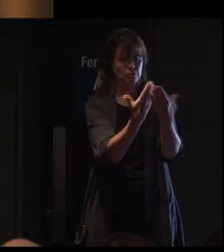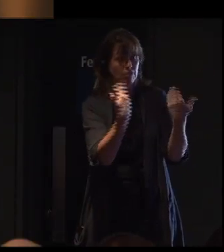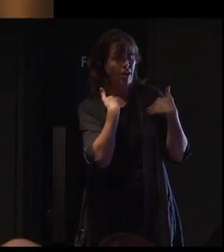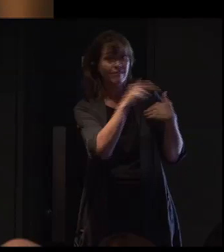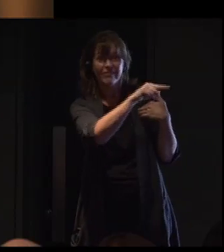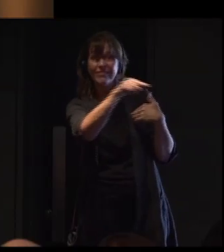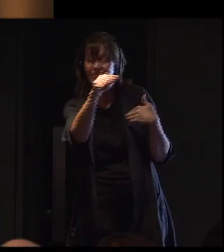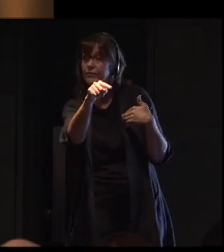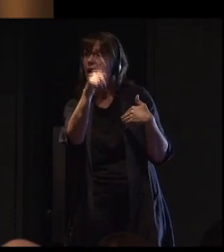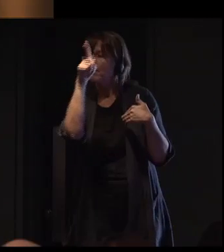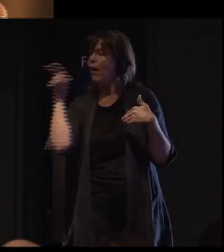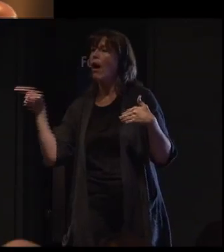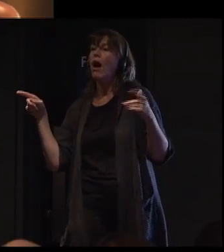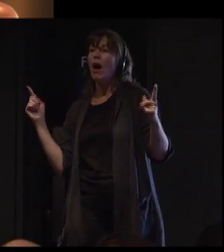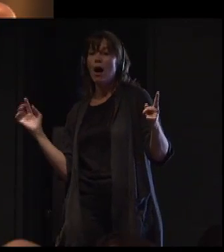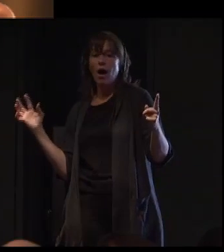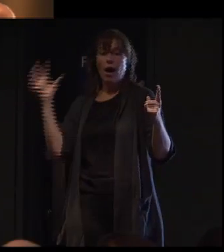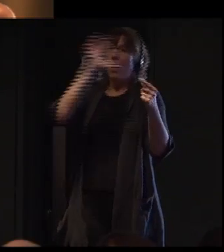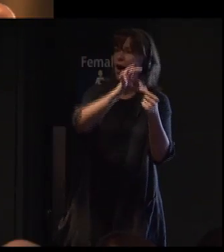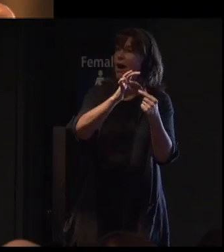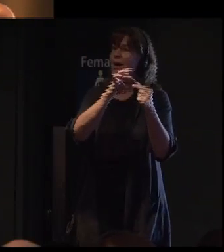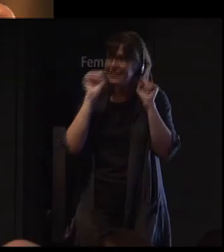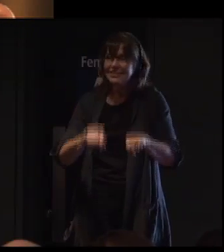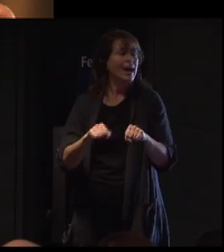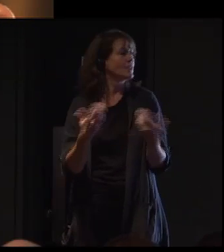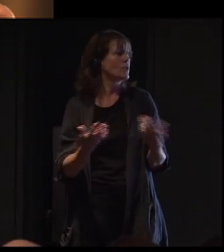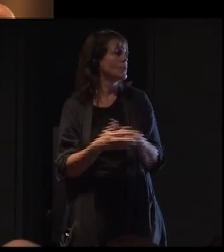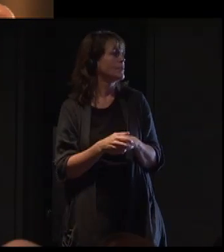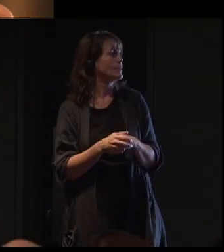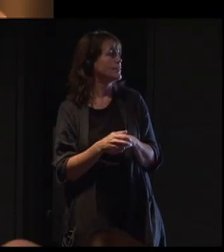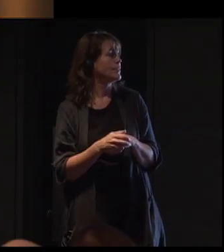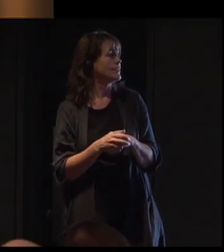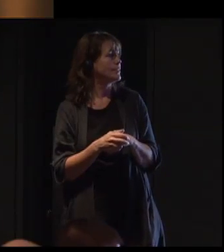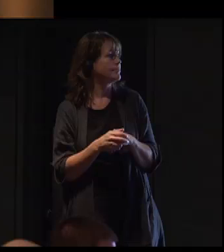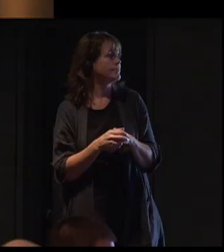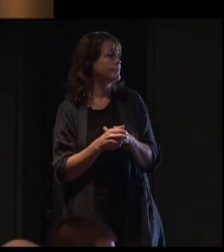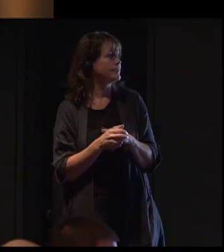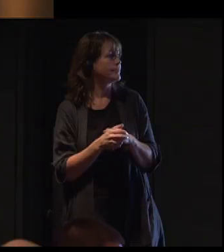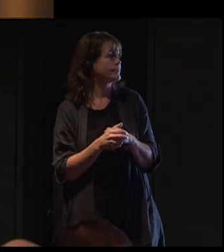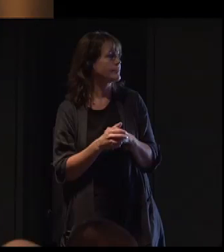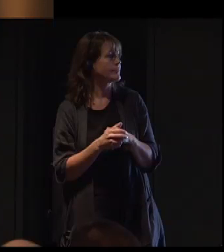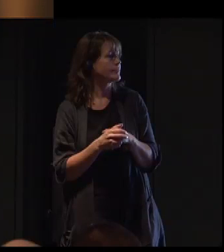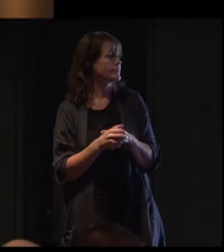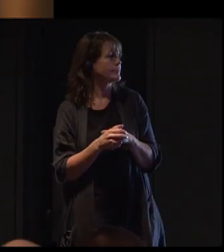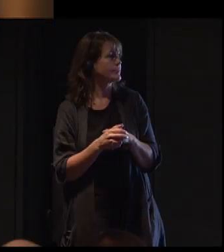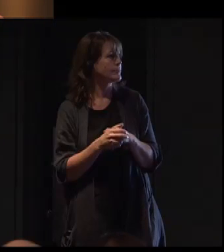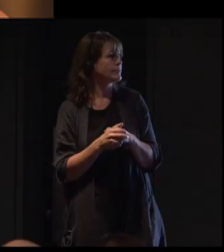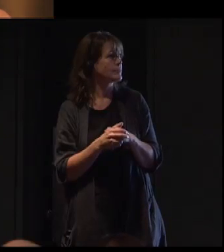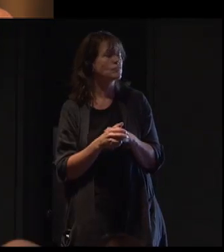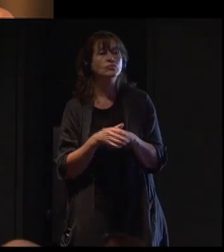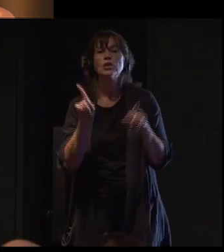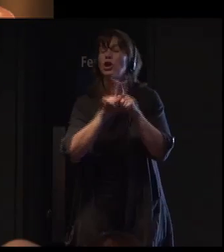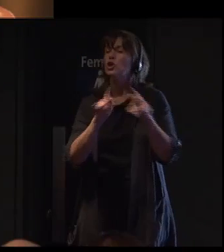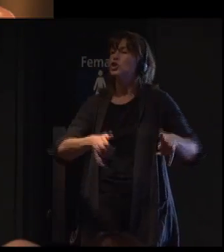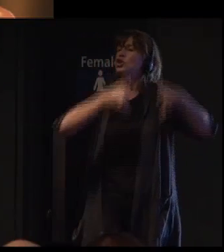see in the good practice guideline. There's a boom of new stadium facilities throughout Europe, triggered by Champions League finals